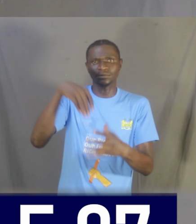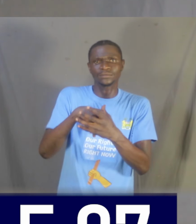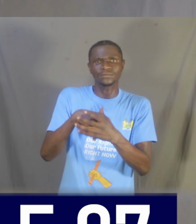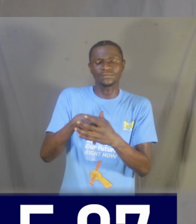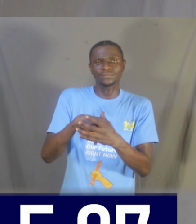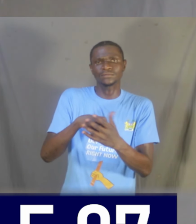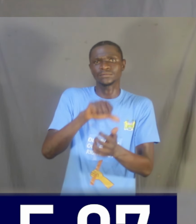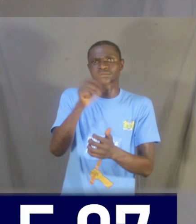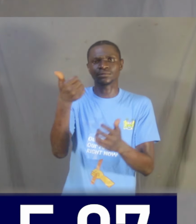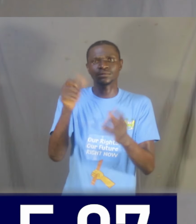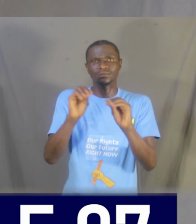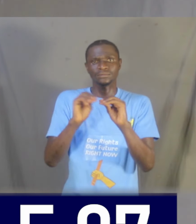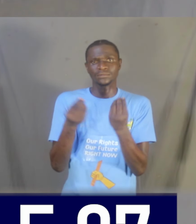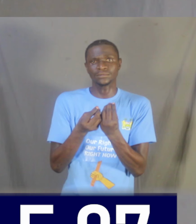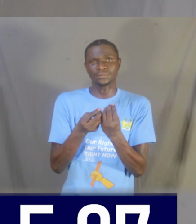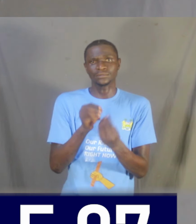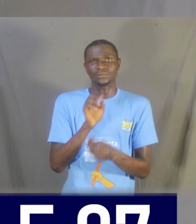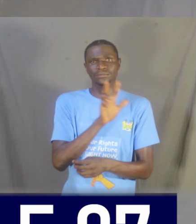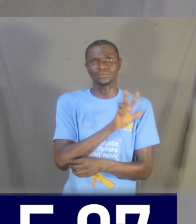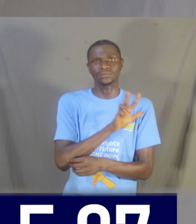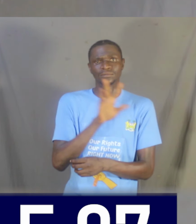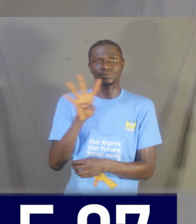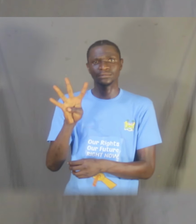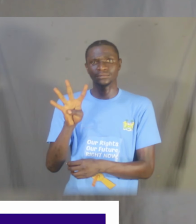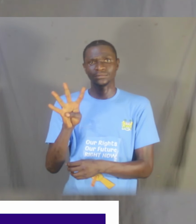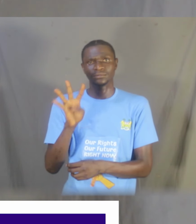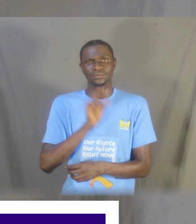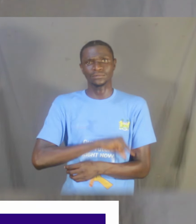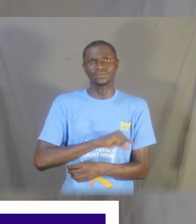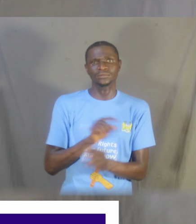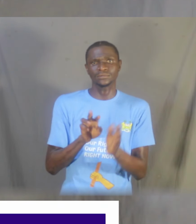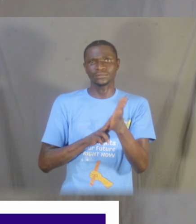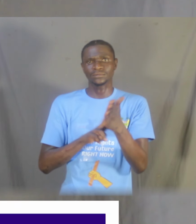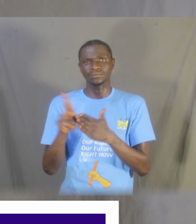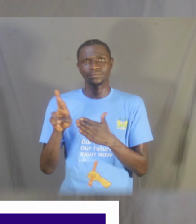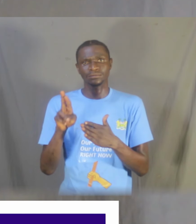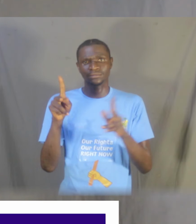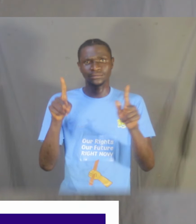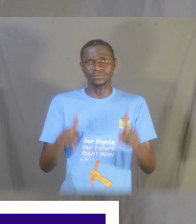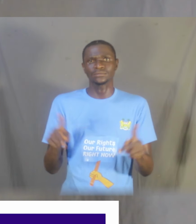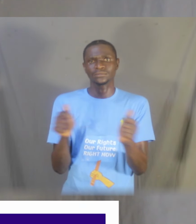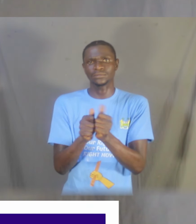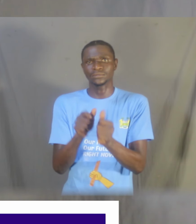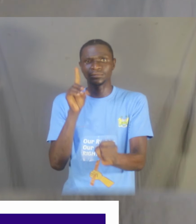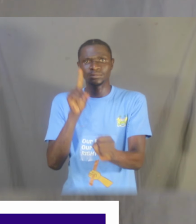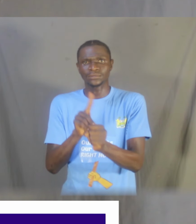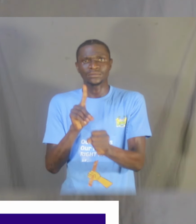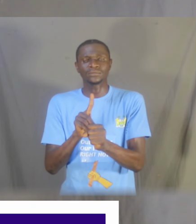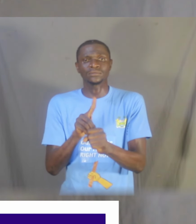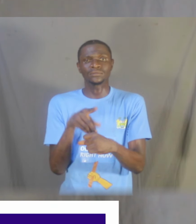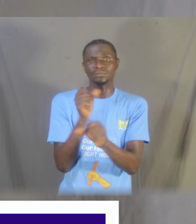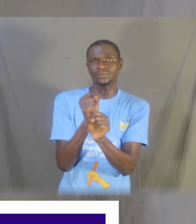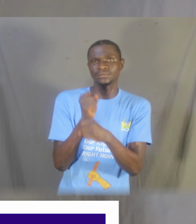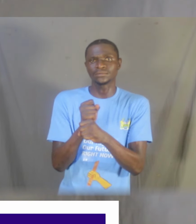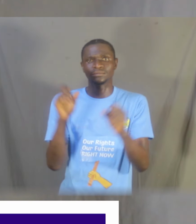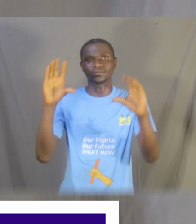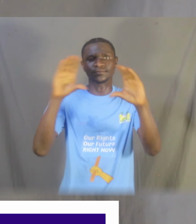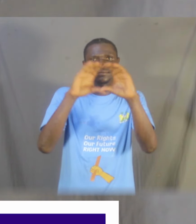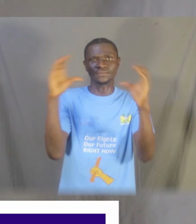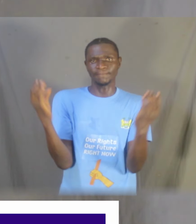37. Cooperation between state party and the committee. Encourages collaboration between the committee and state parties in